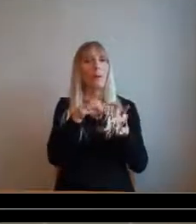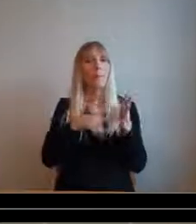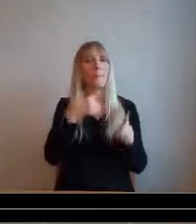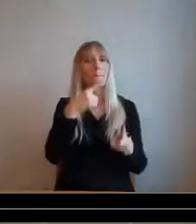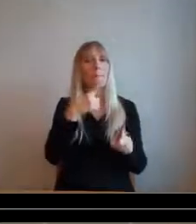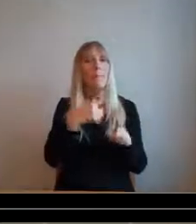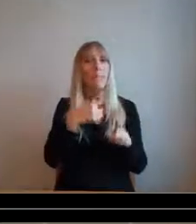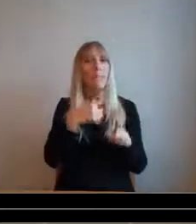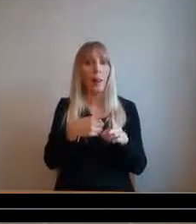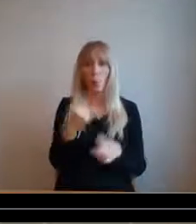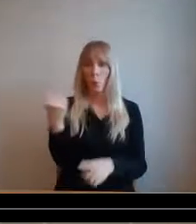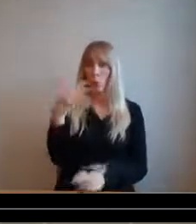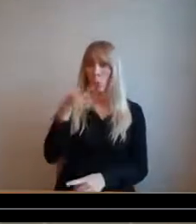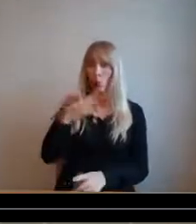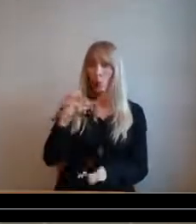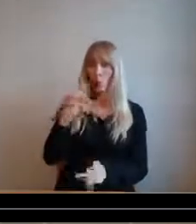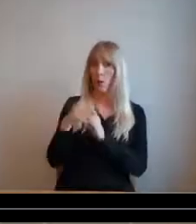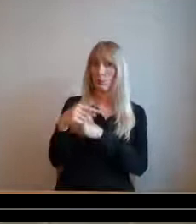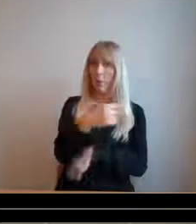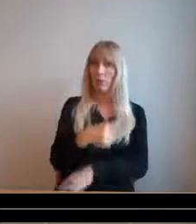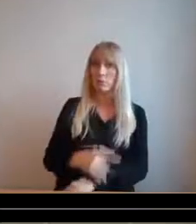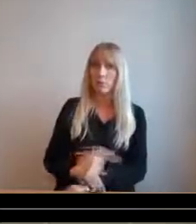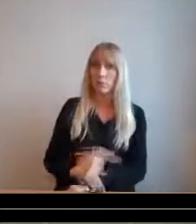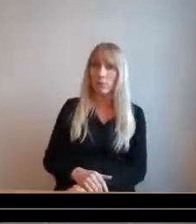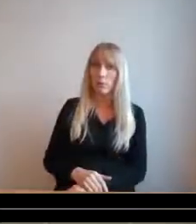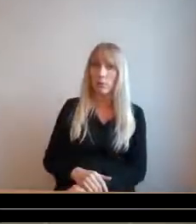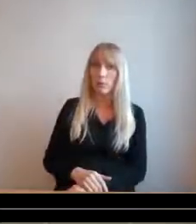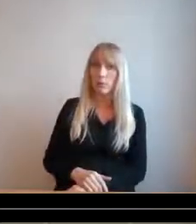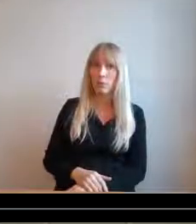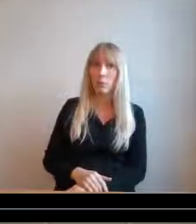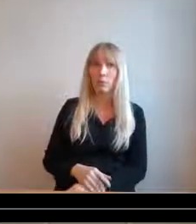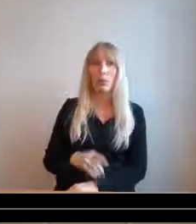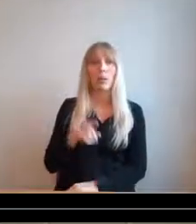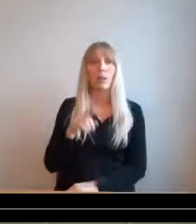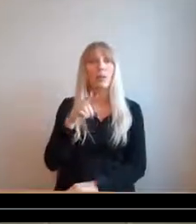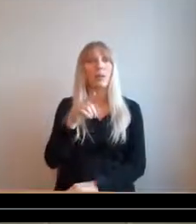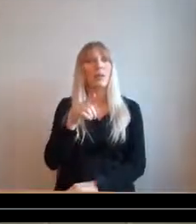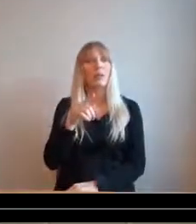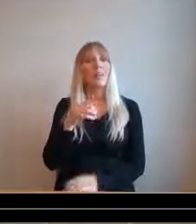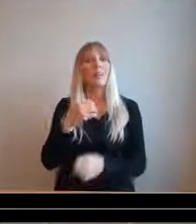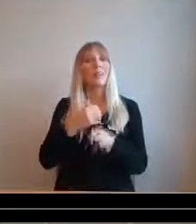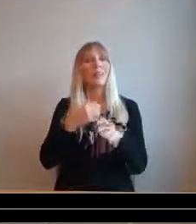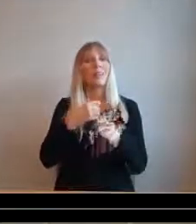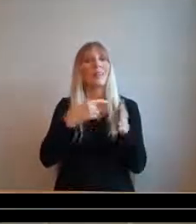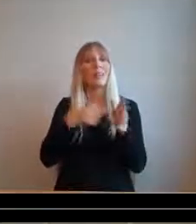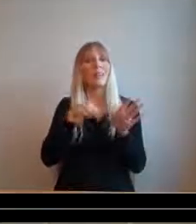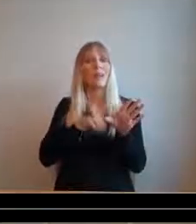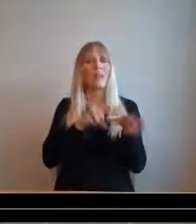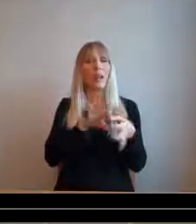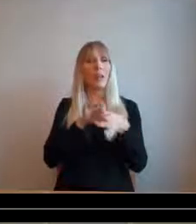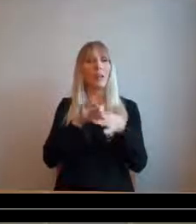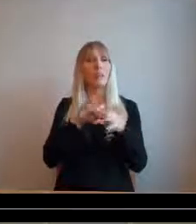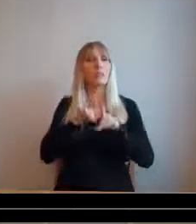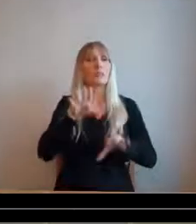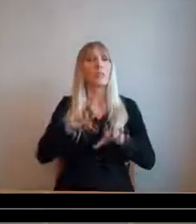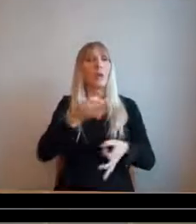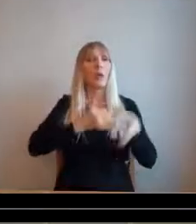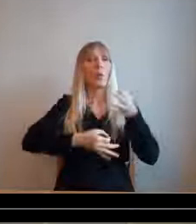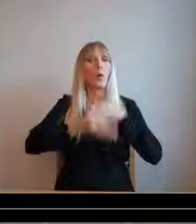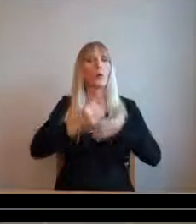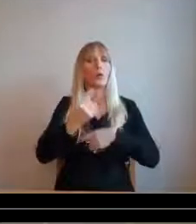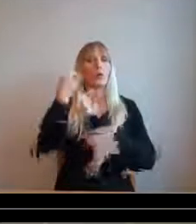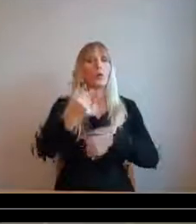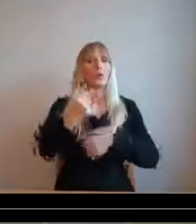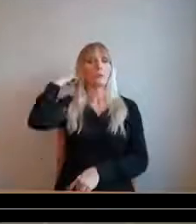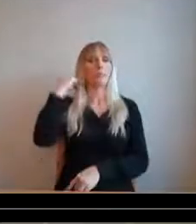Which one of you wants to comment on that? Well, this is, I think, linked with the one we had earlier. That's what I assumed it